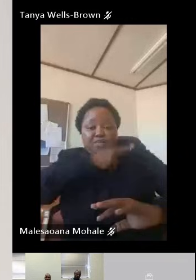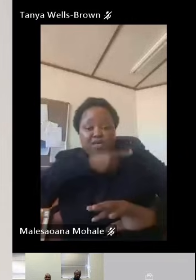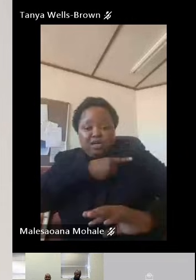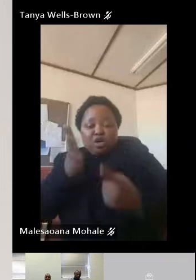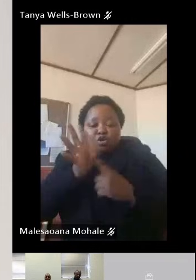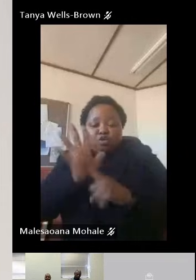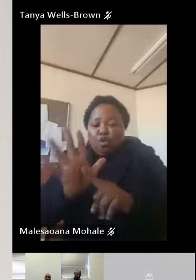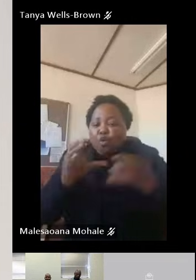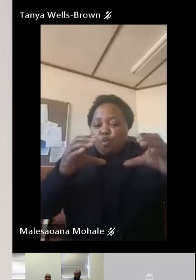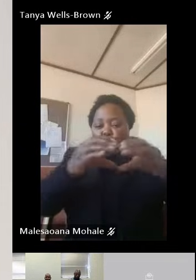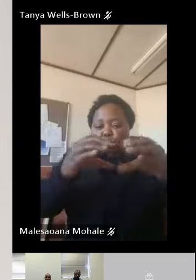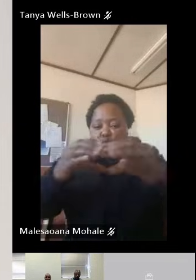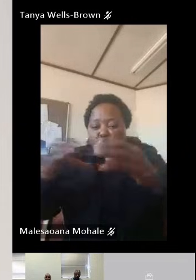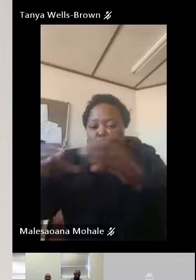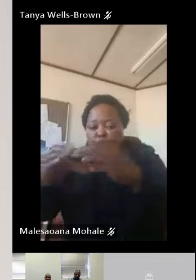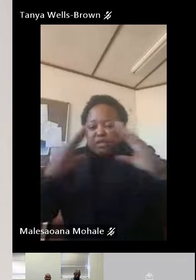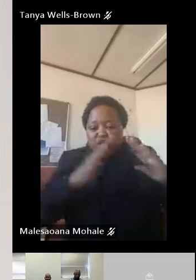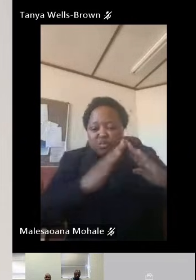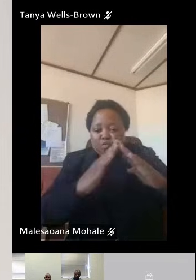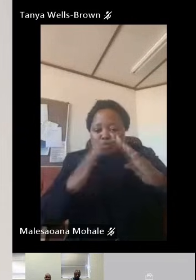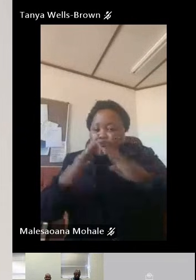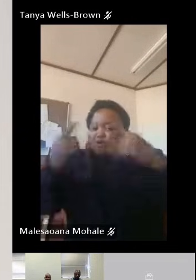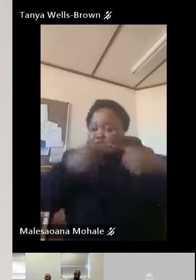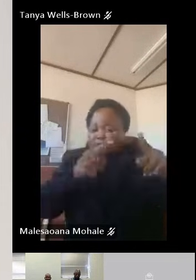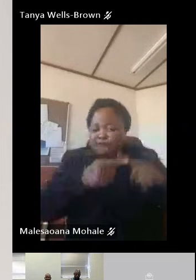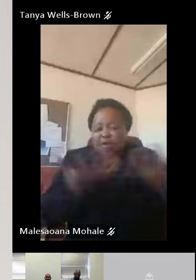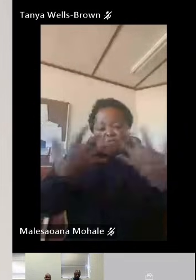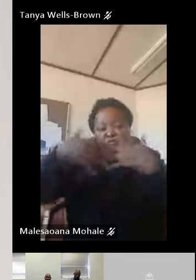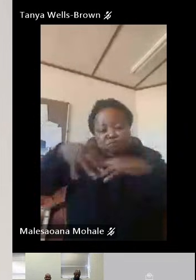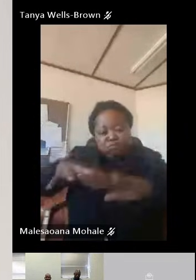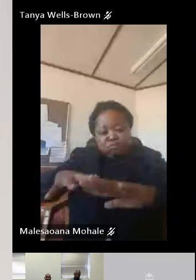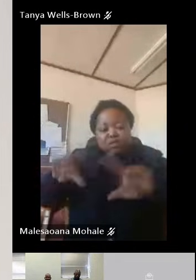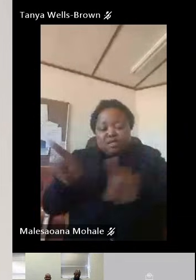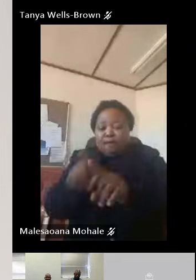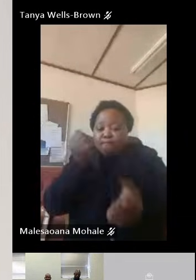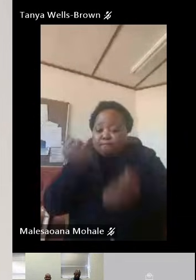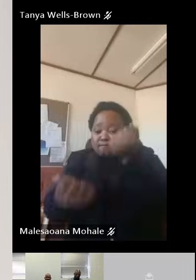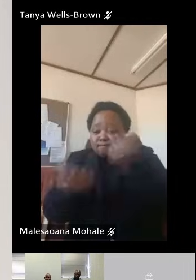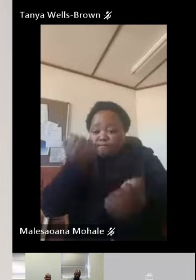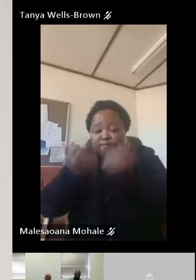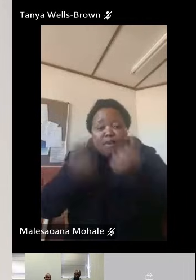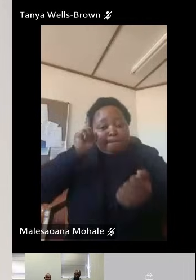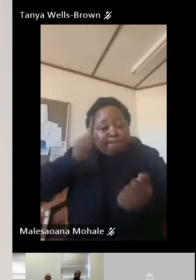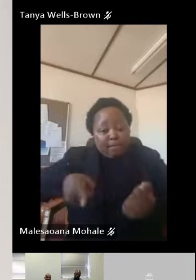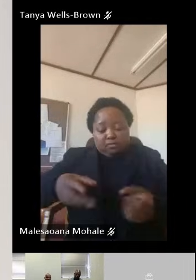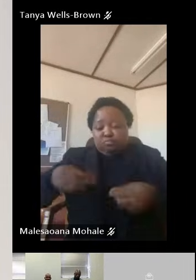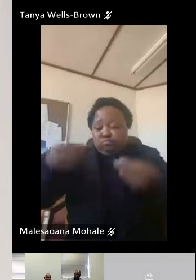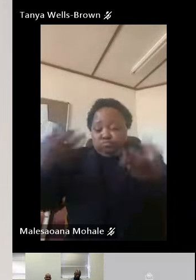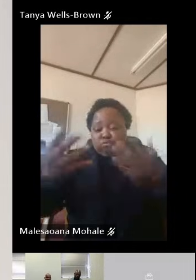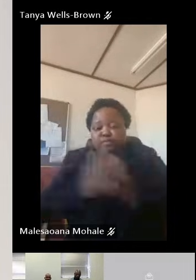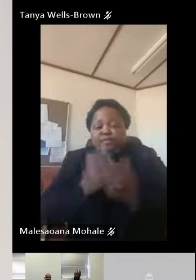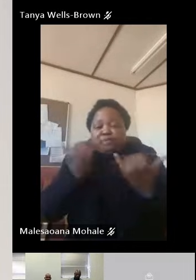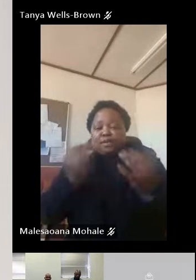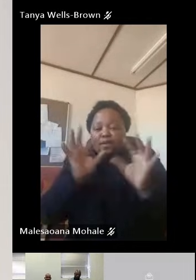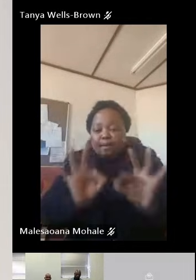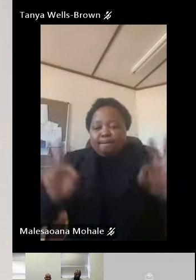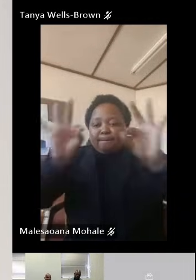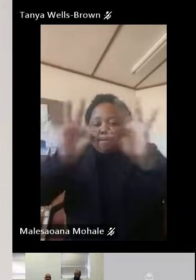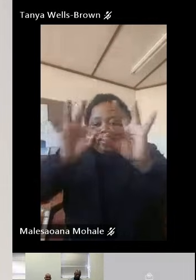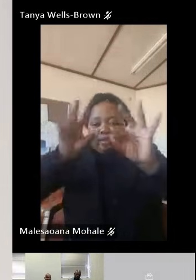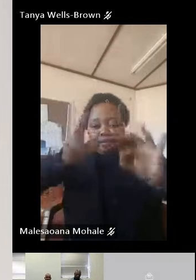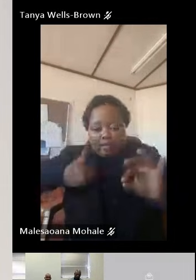the community is being included and capacitated. And it is important that as we also roll up